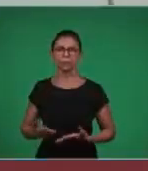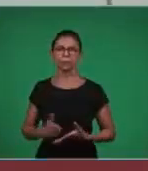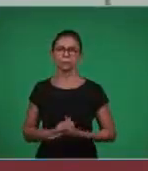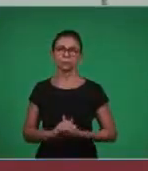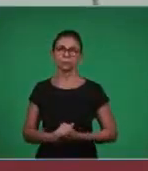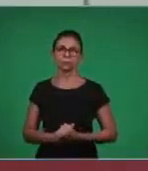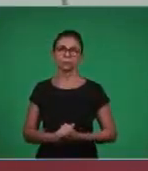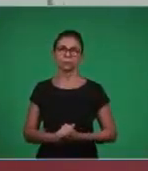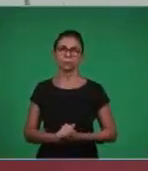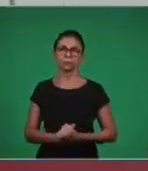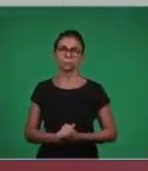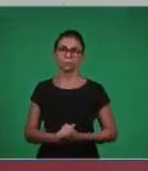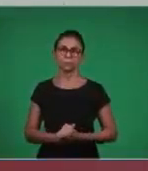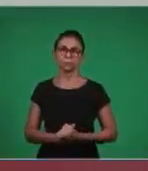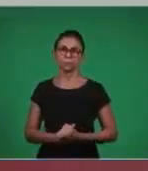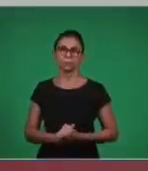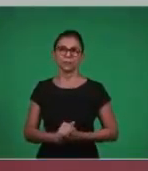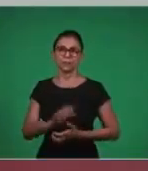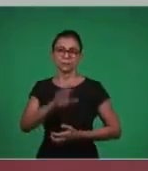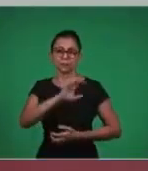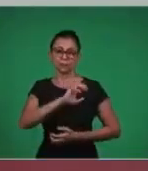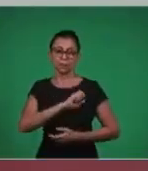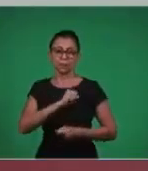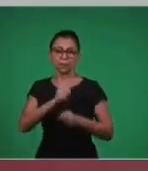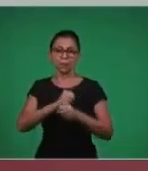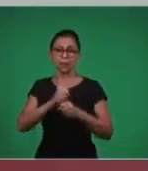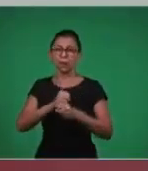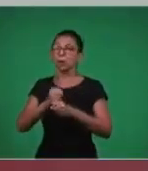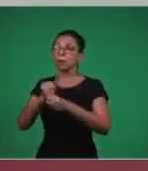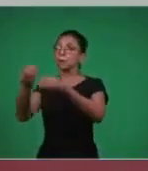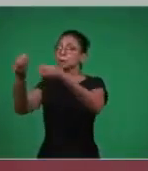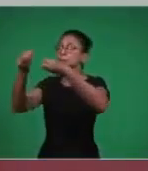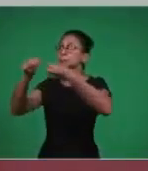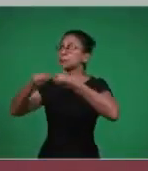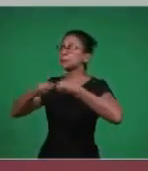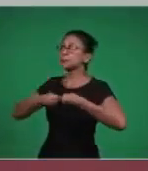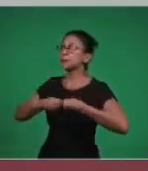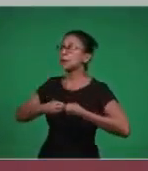this work, he was offered to me. He made